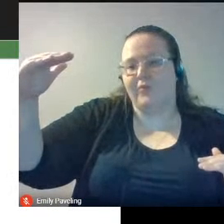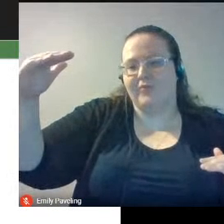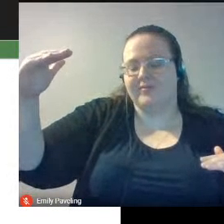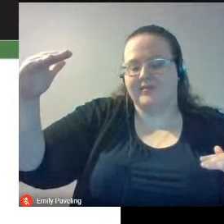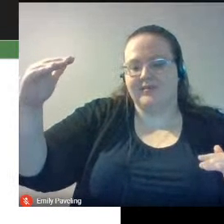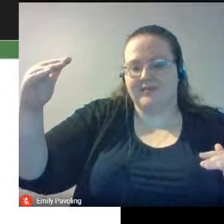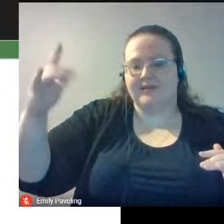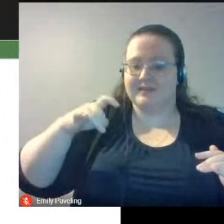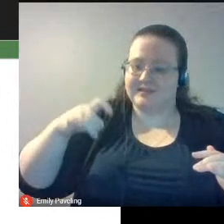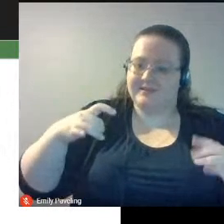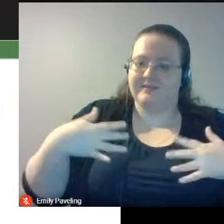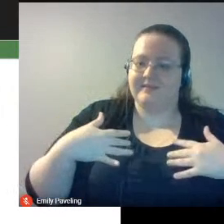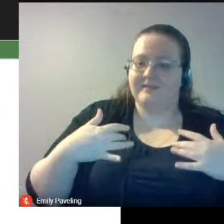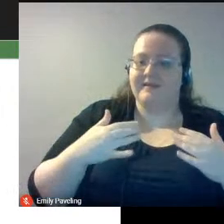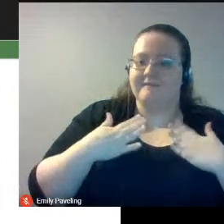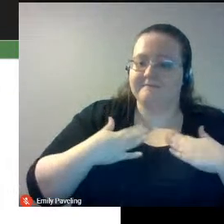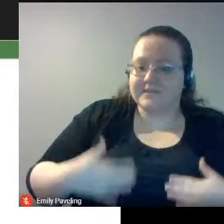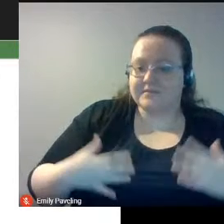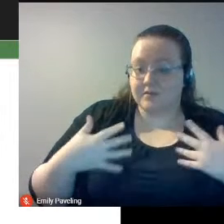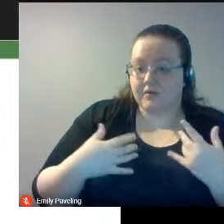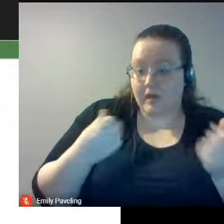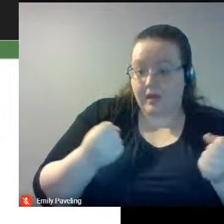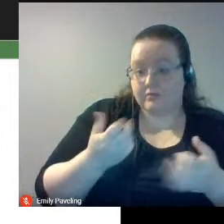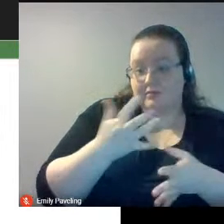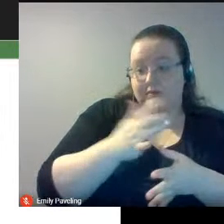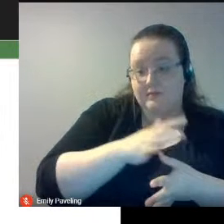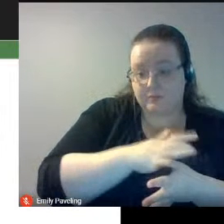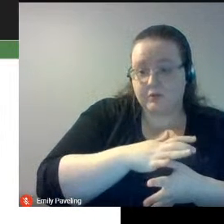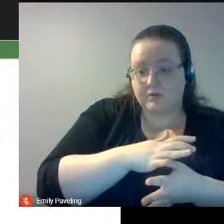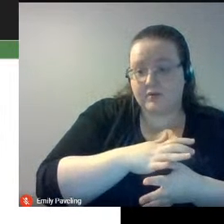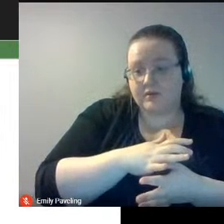health, but also their mental health.